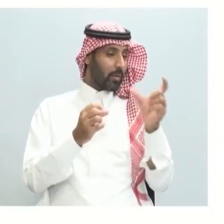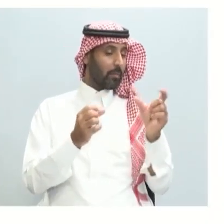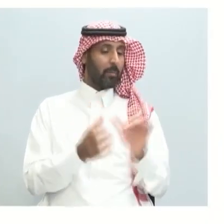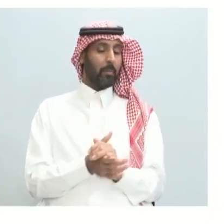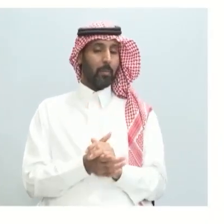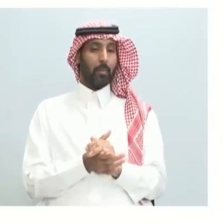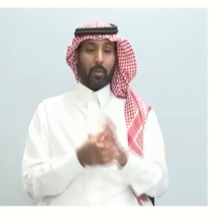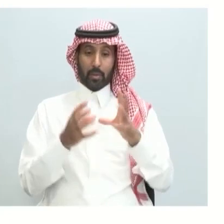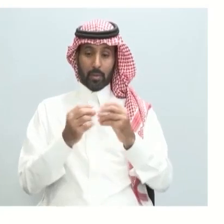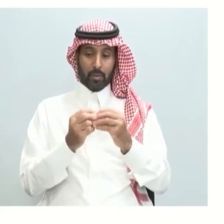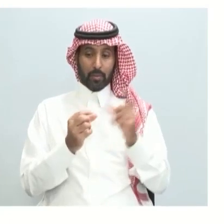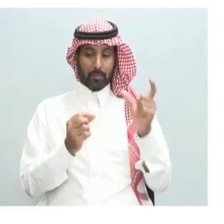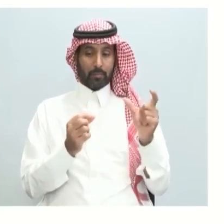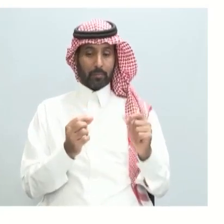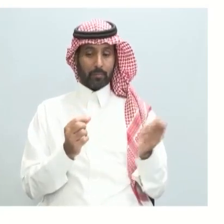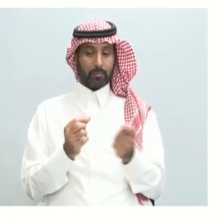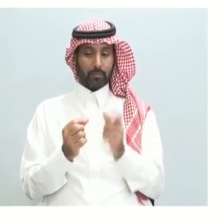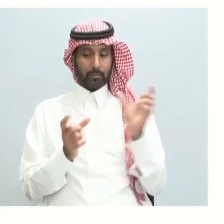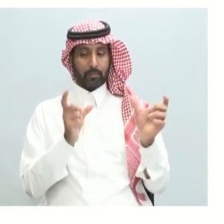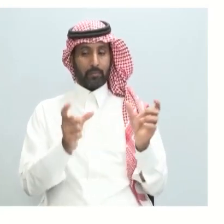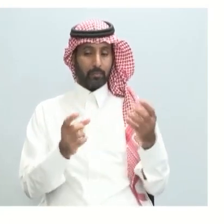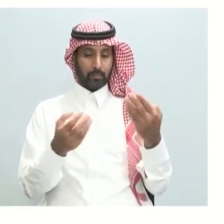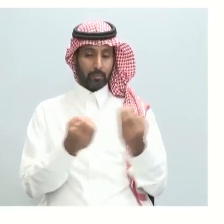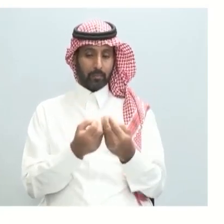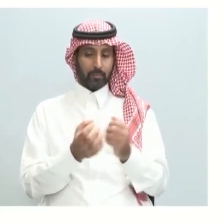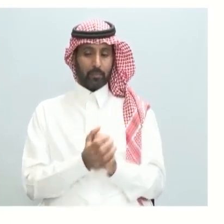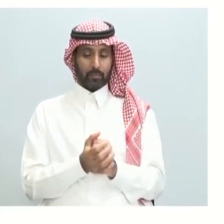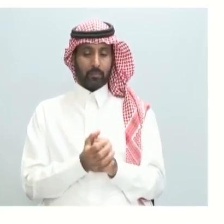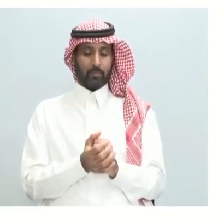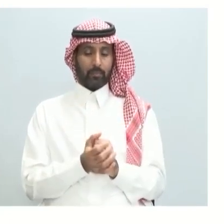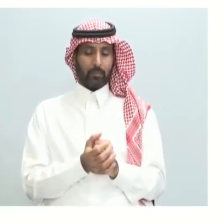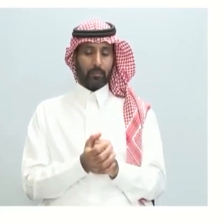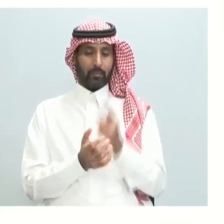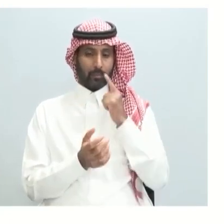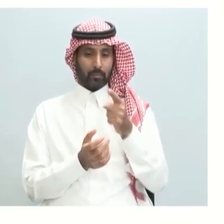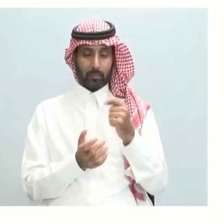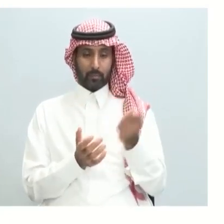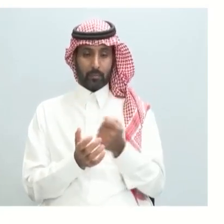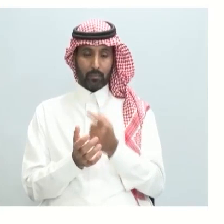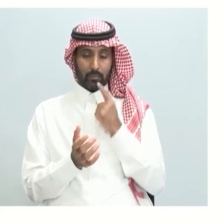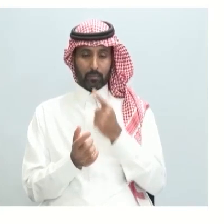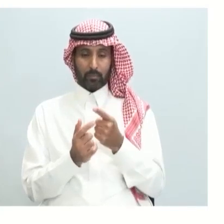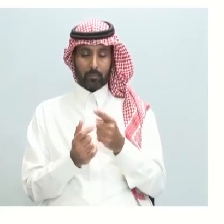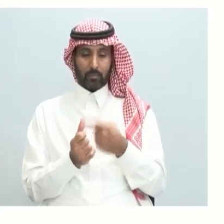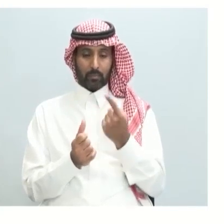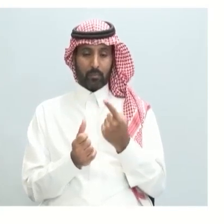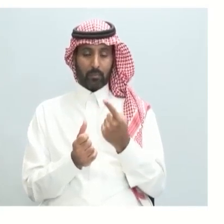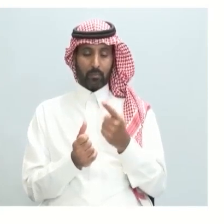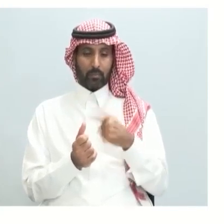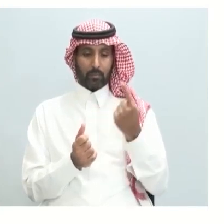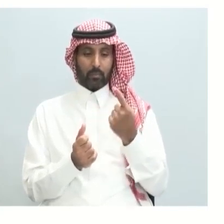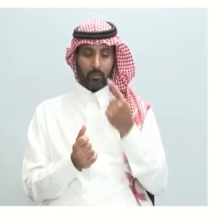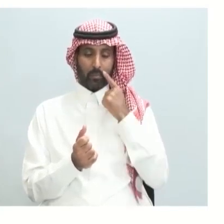some definitions here. Write the words next to their correct definitions. Let's read the definitions first. Number